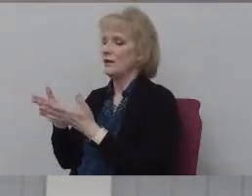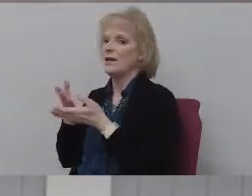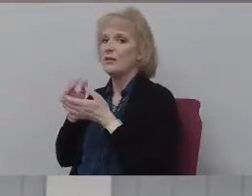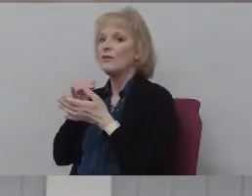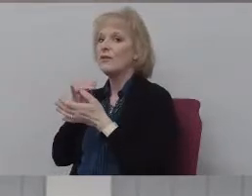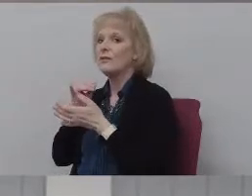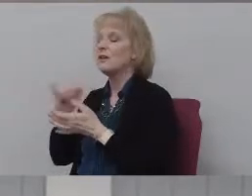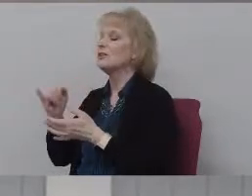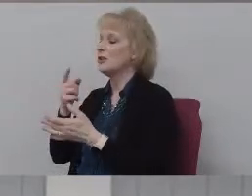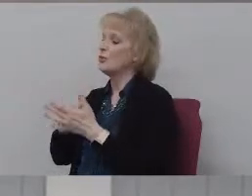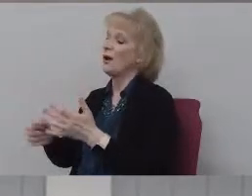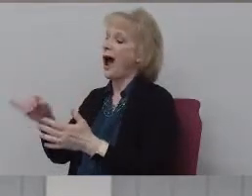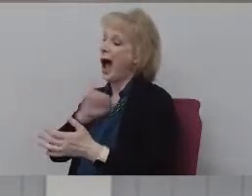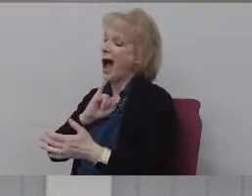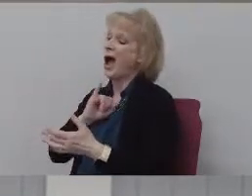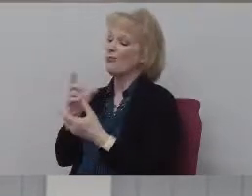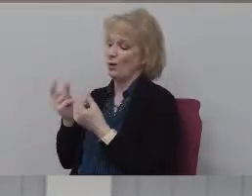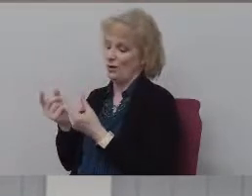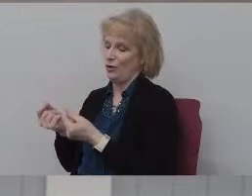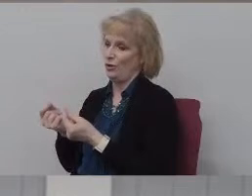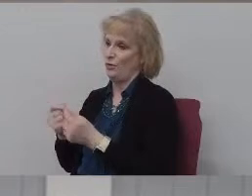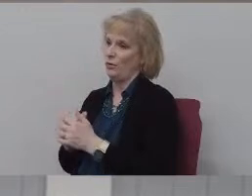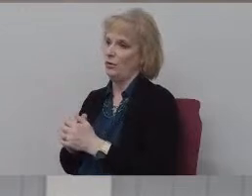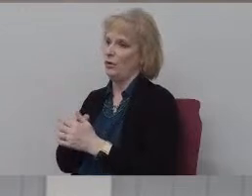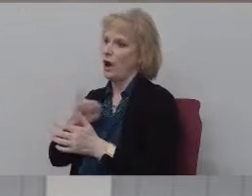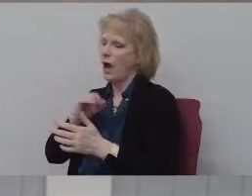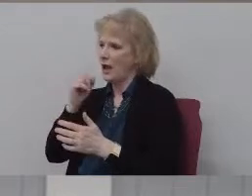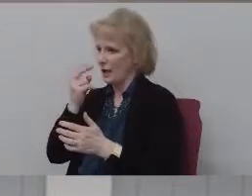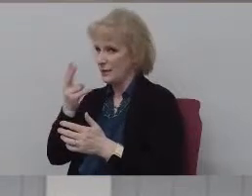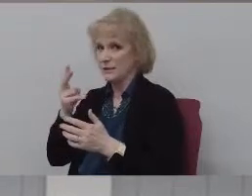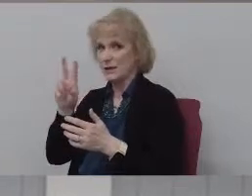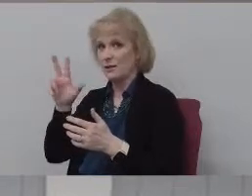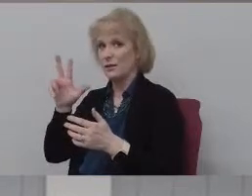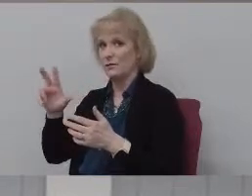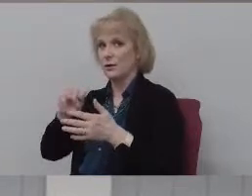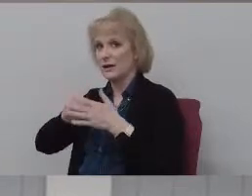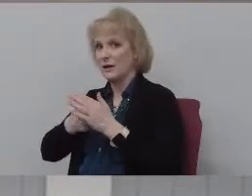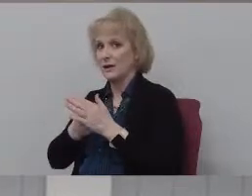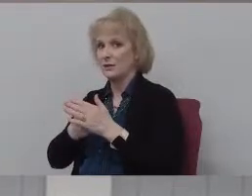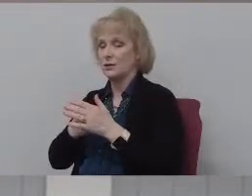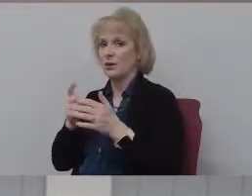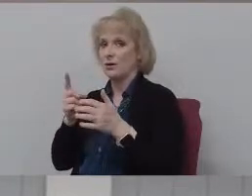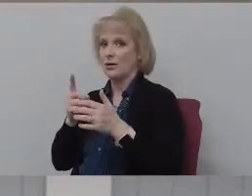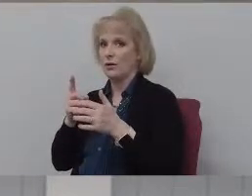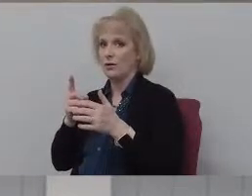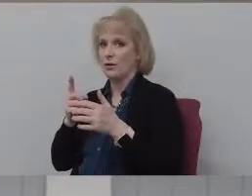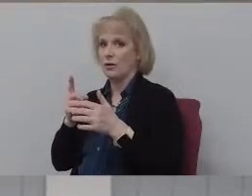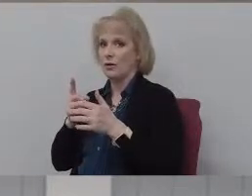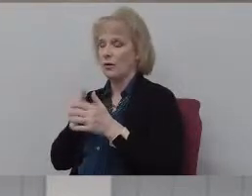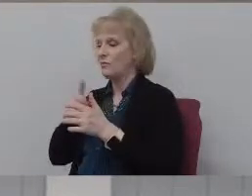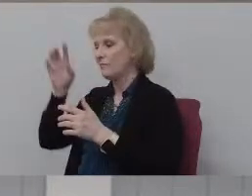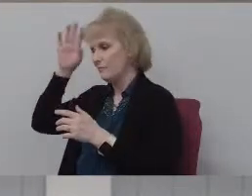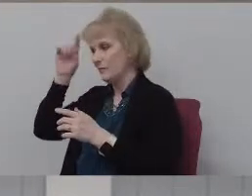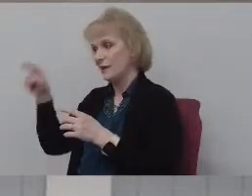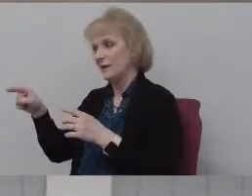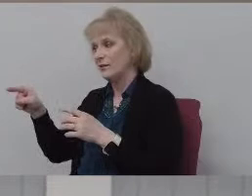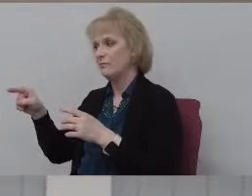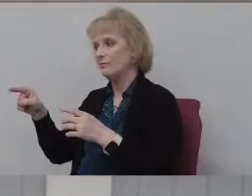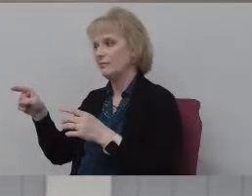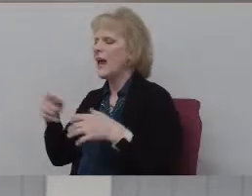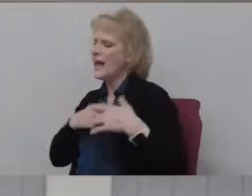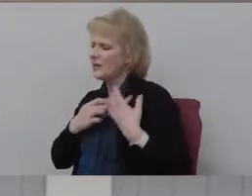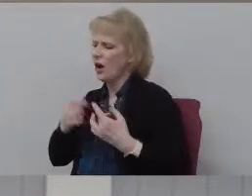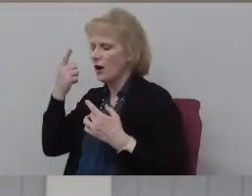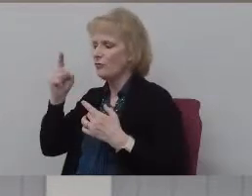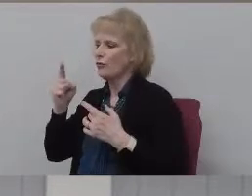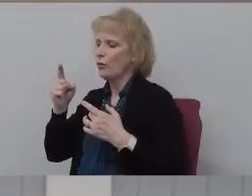going to do. And so I see three keys in this passage. First of all, I see that David has a heart for the house of God,